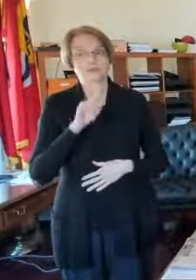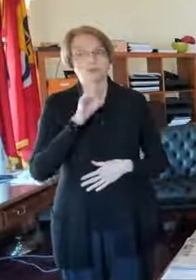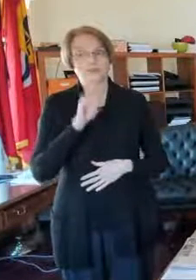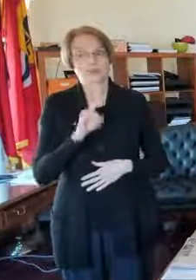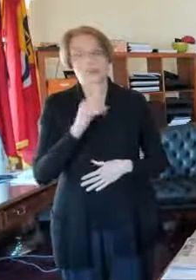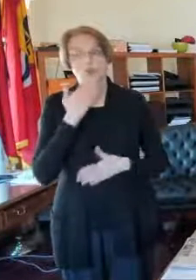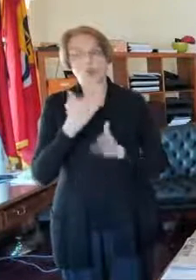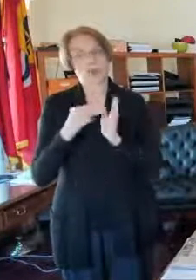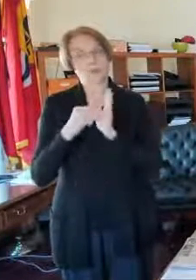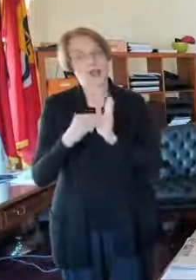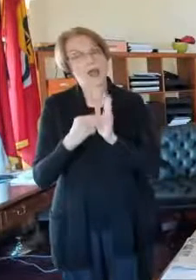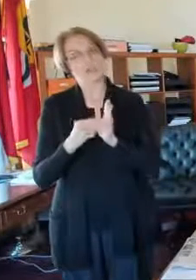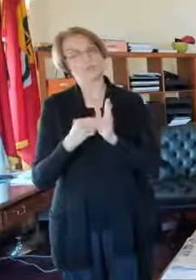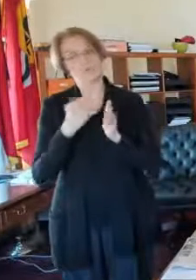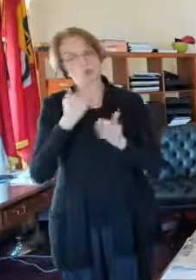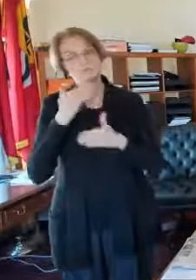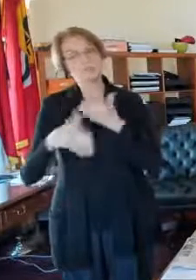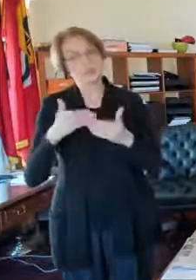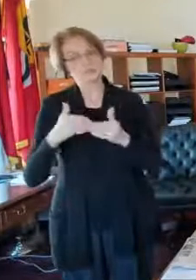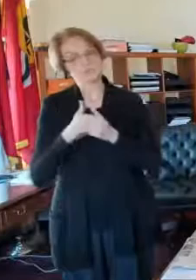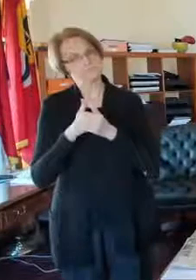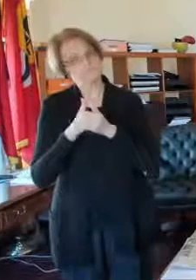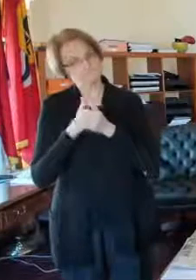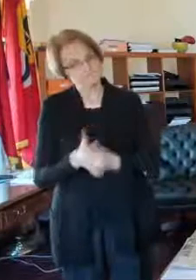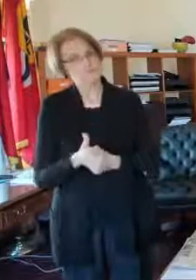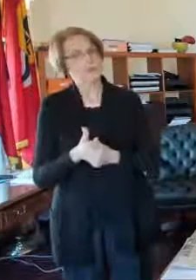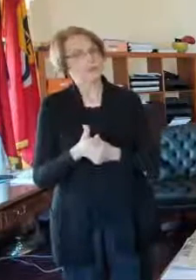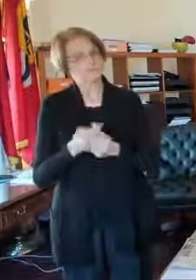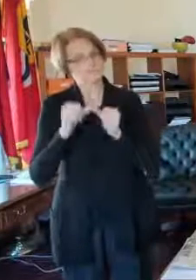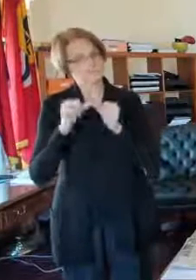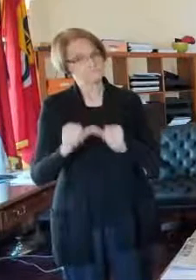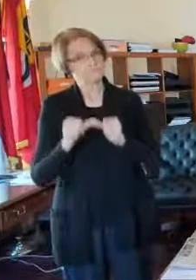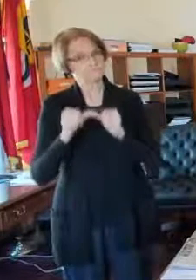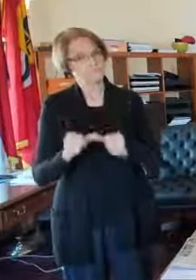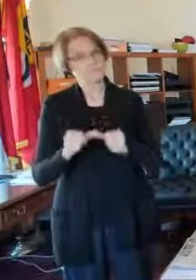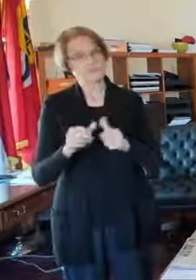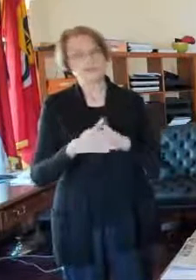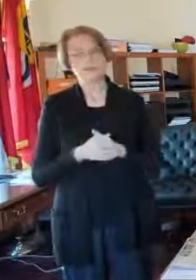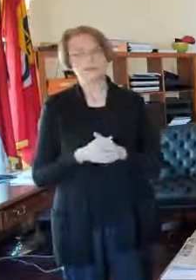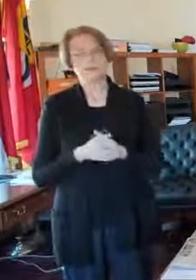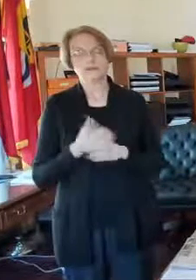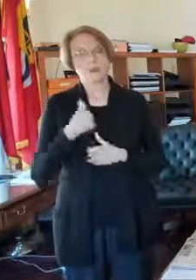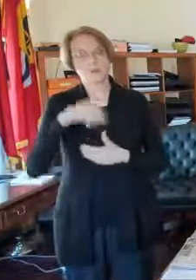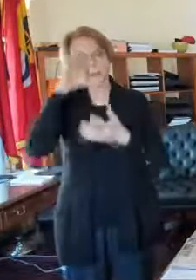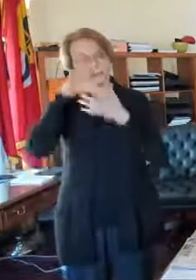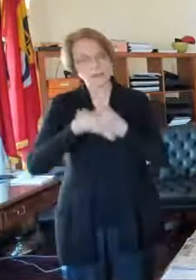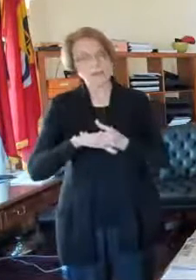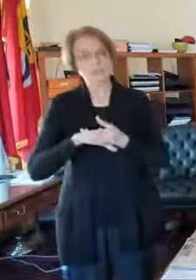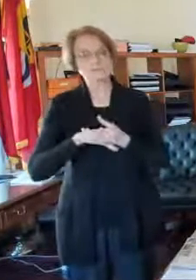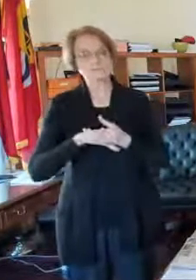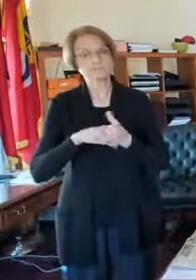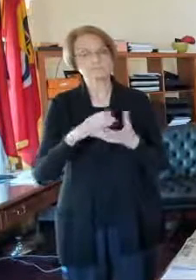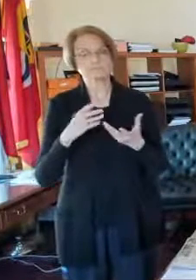model for us to continue to use. We believe that we are going to get